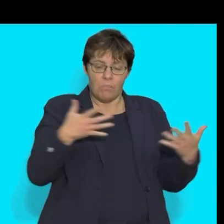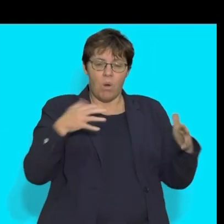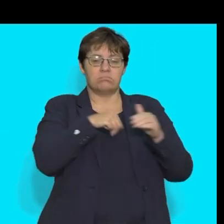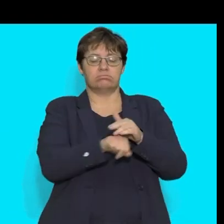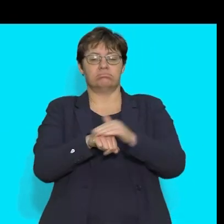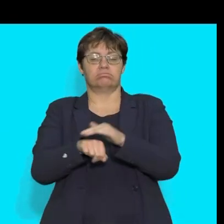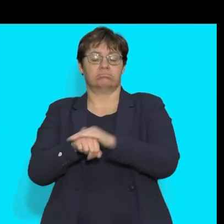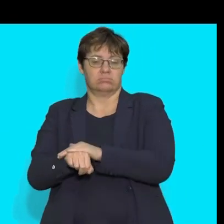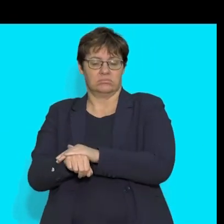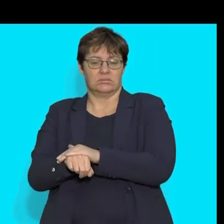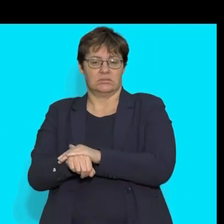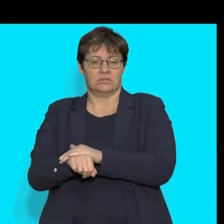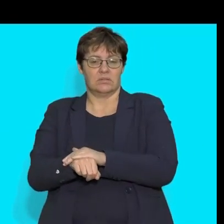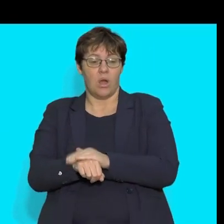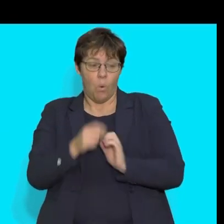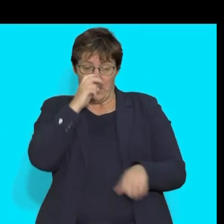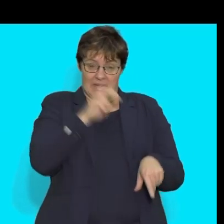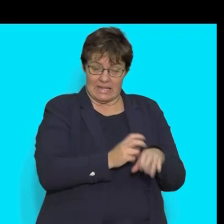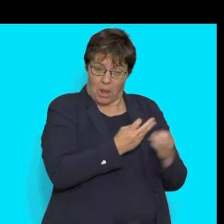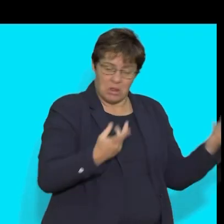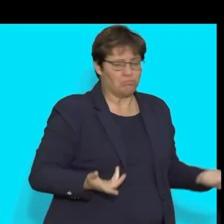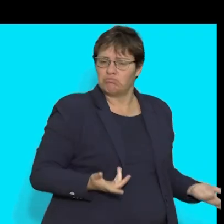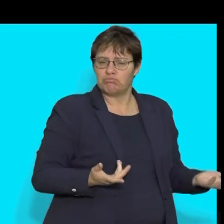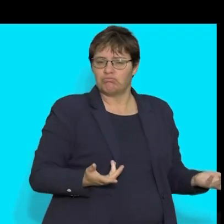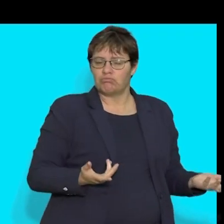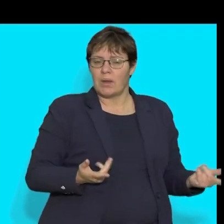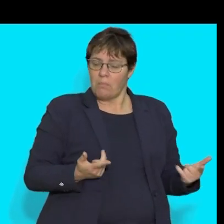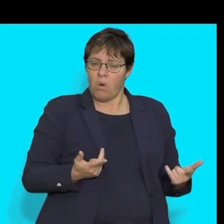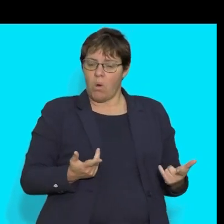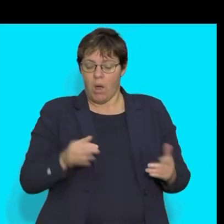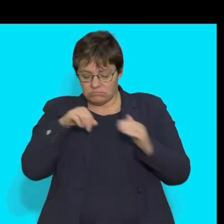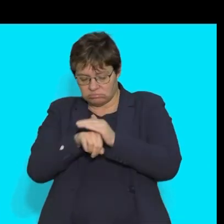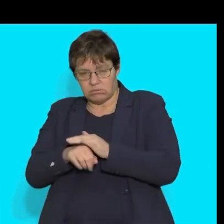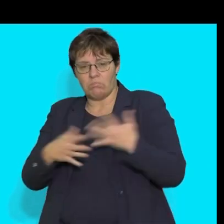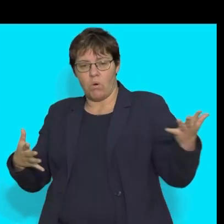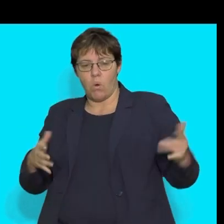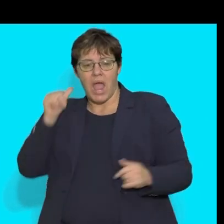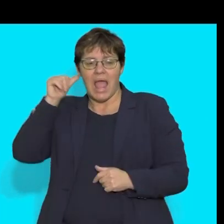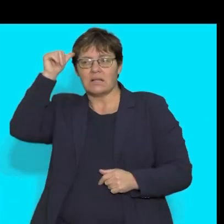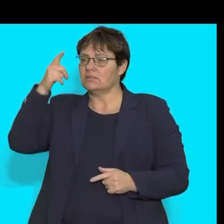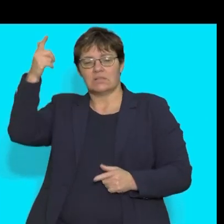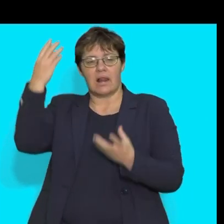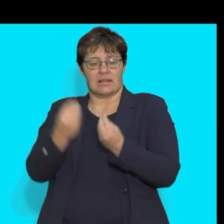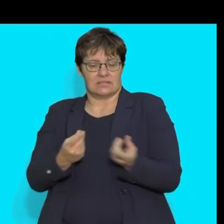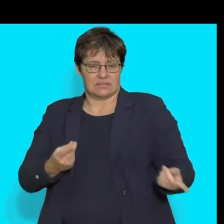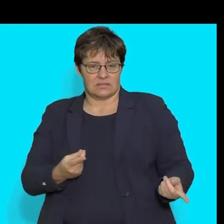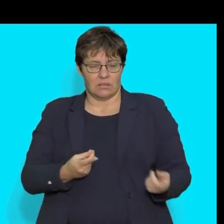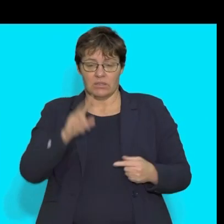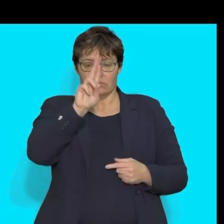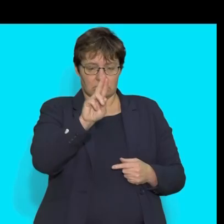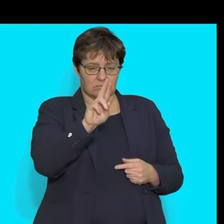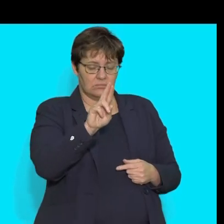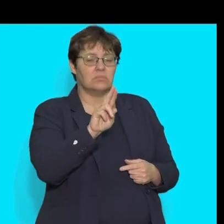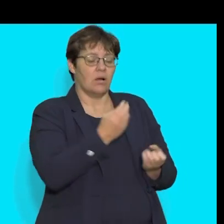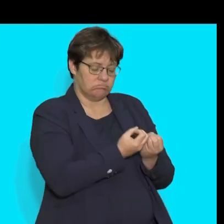more offsprings that are necessary or than there are adults. So you'll find that a pair of individuals that